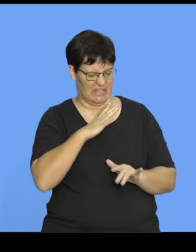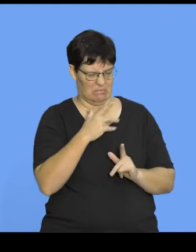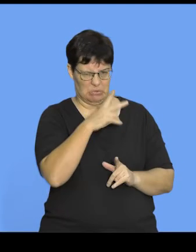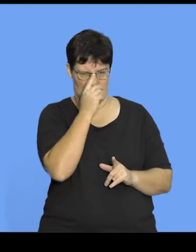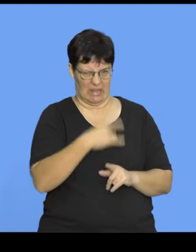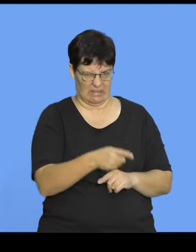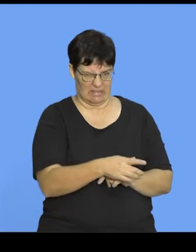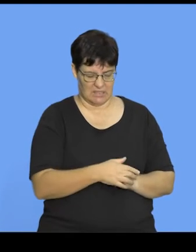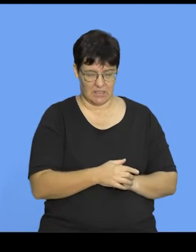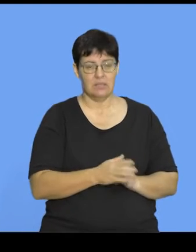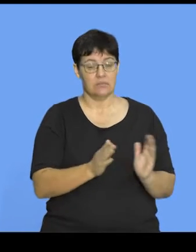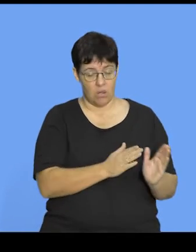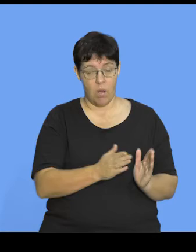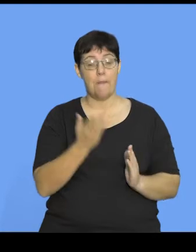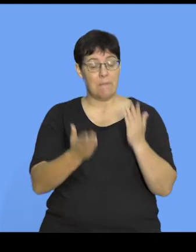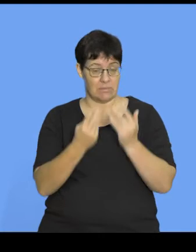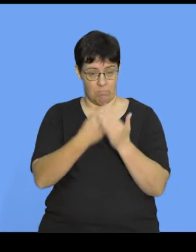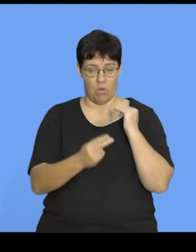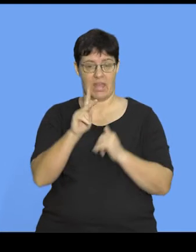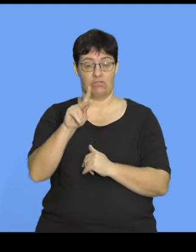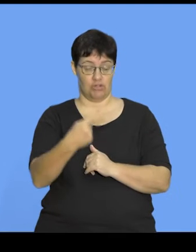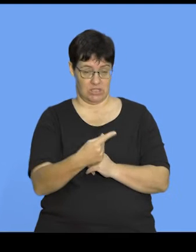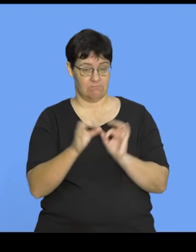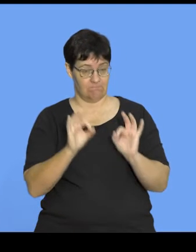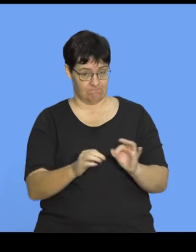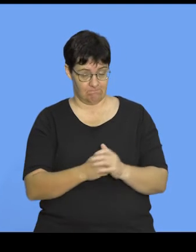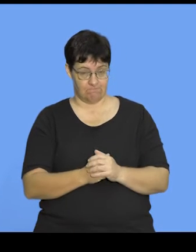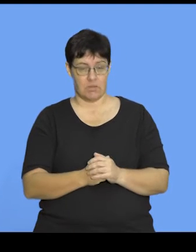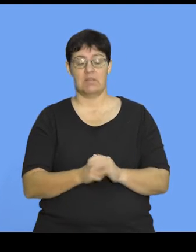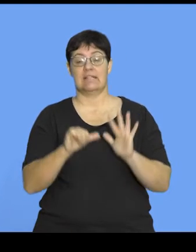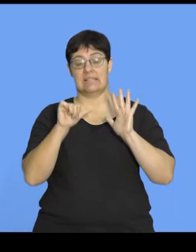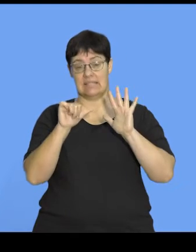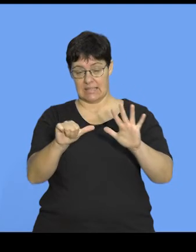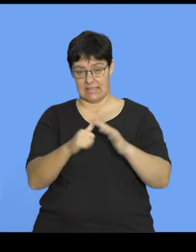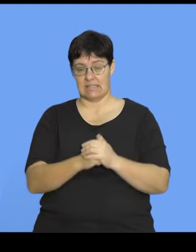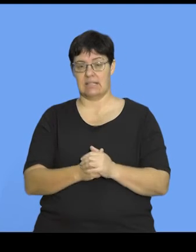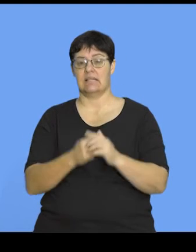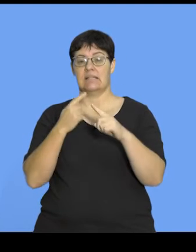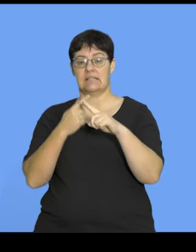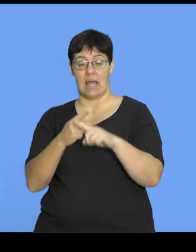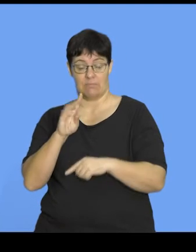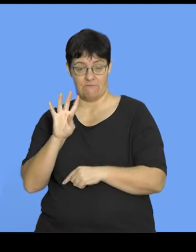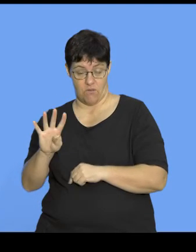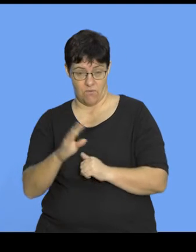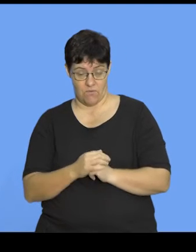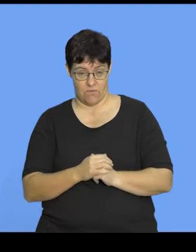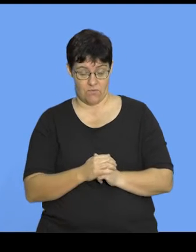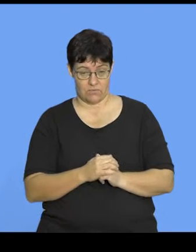My masses are both in kilograms, so it's going to be 6 times